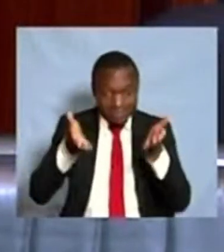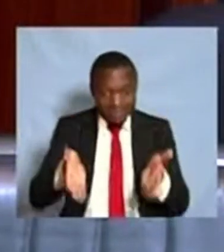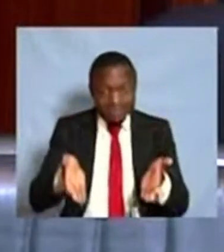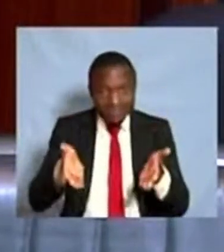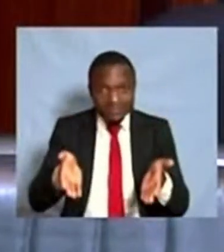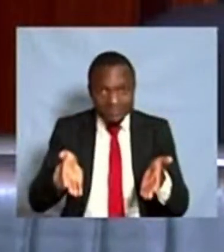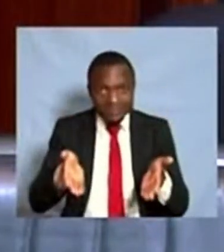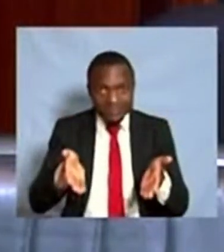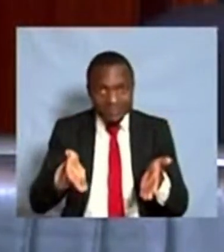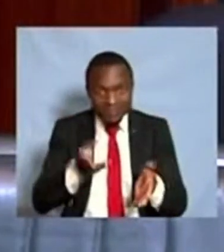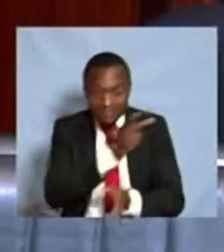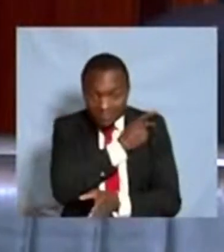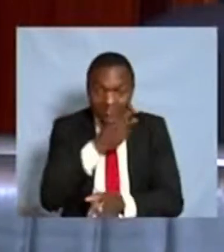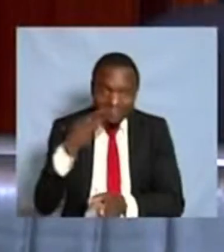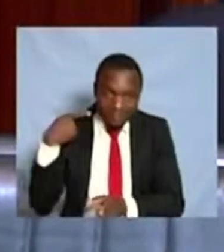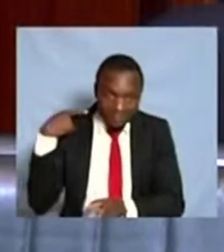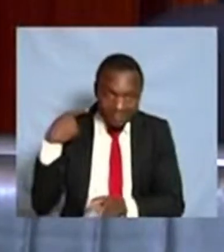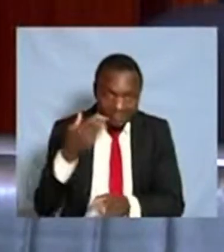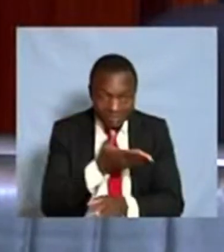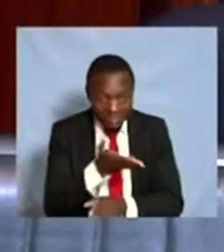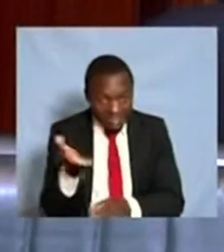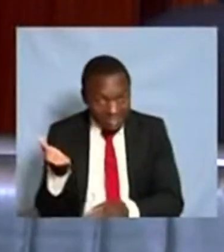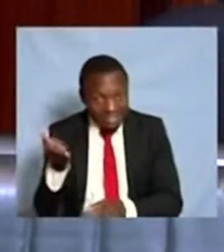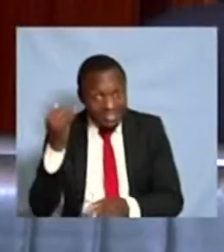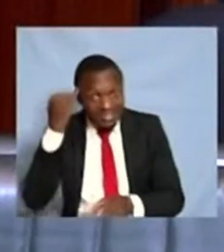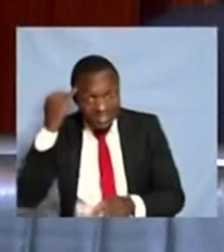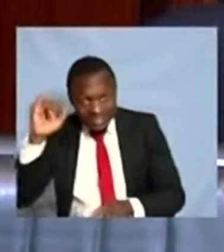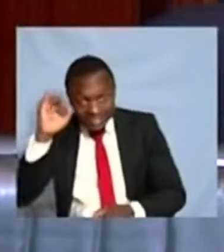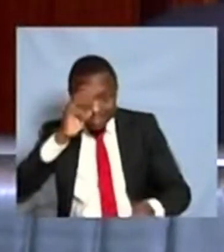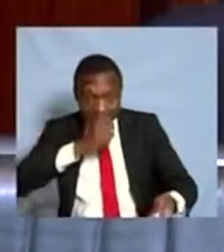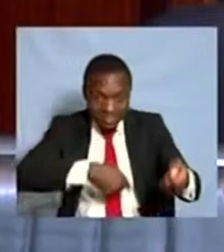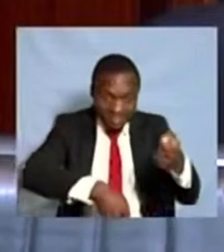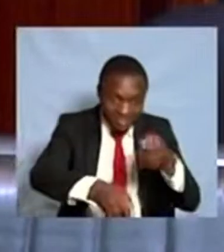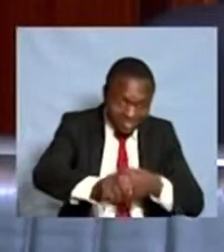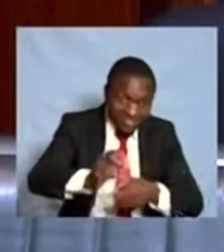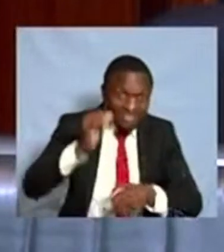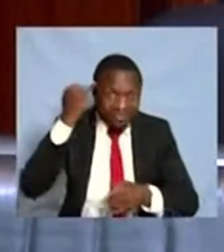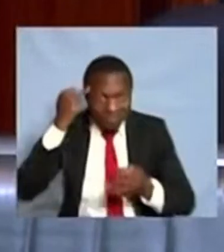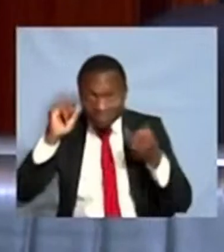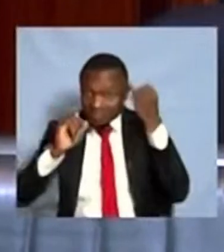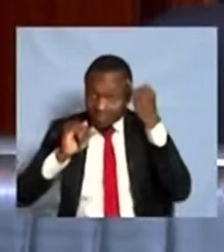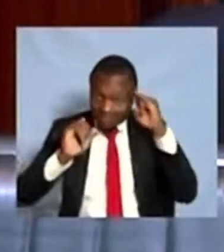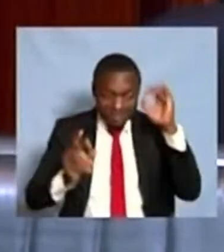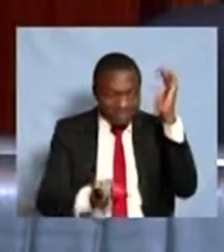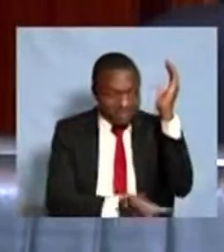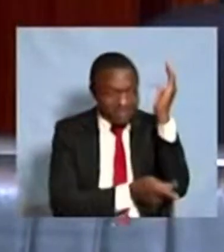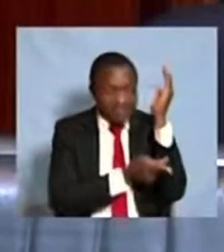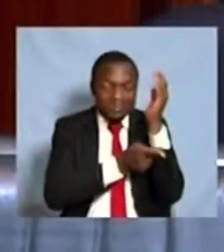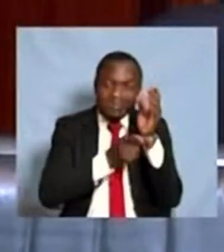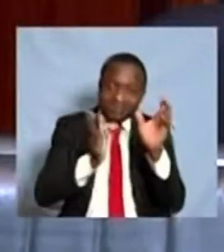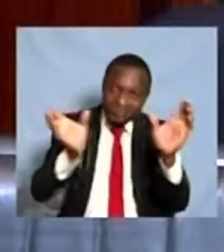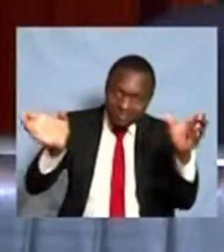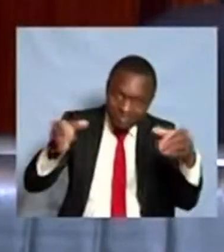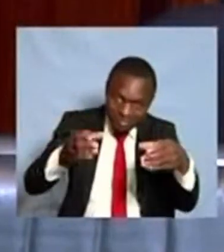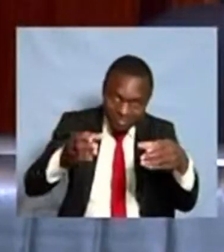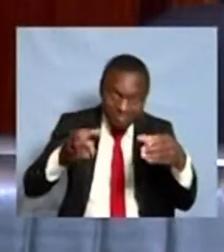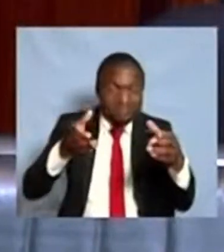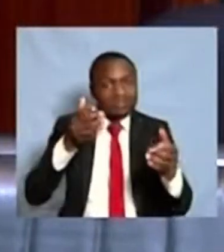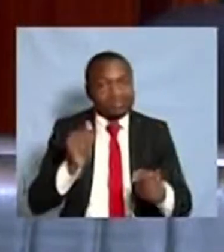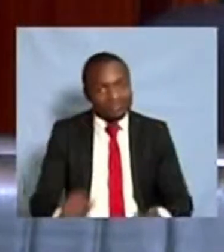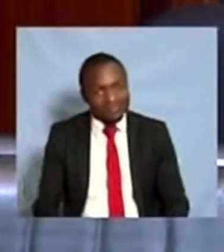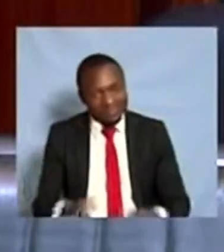it is a floor for ideas, exchange of ideas for the development of our communities, in this case